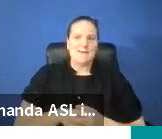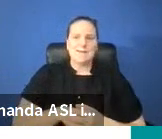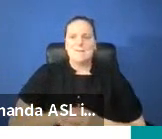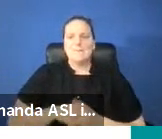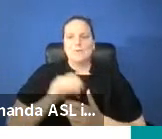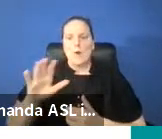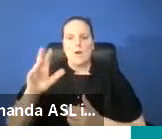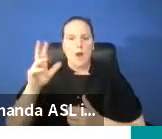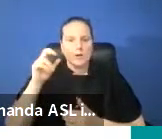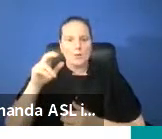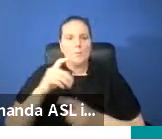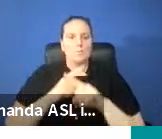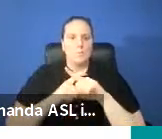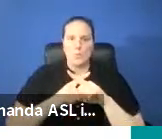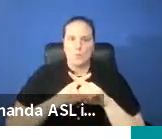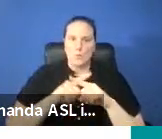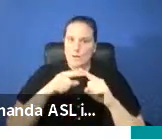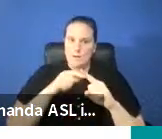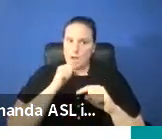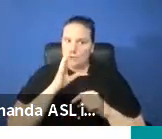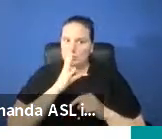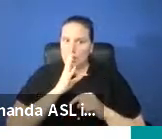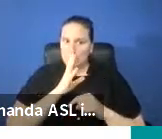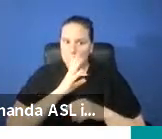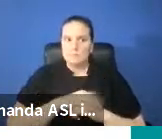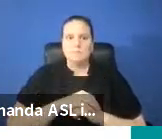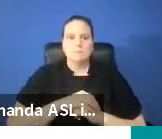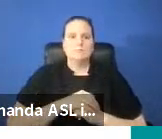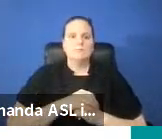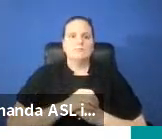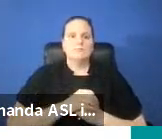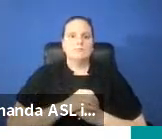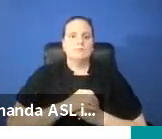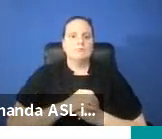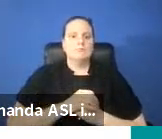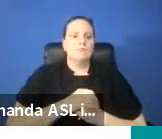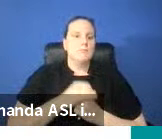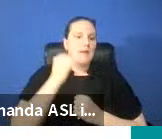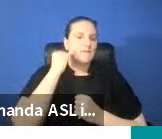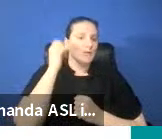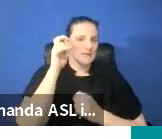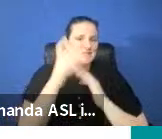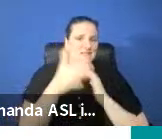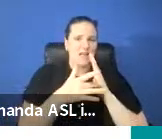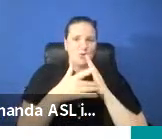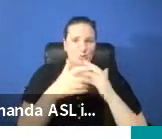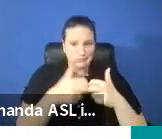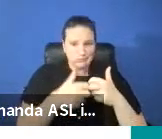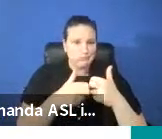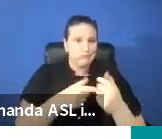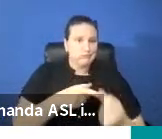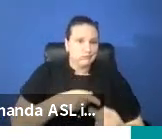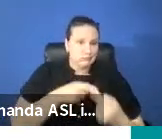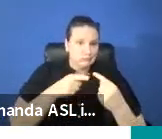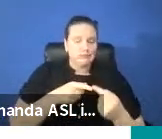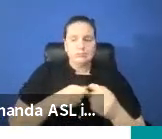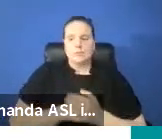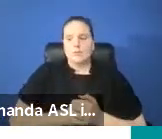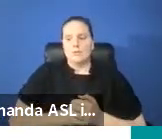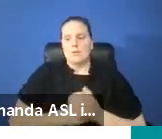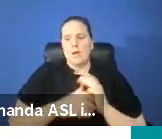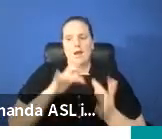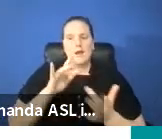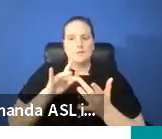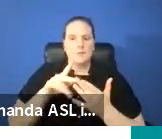your audio on mute when not speaking. And if you experience technical difficulties, please